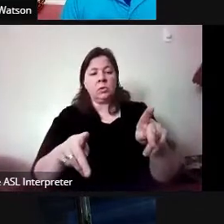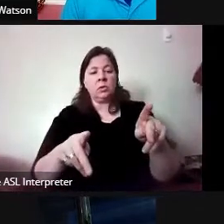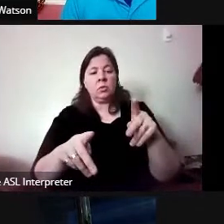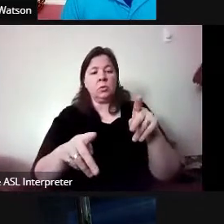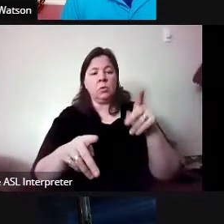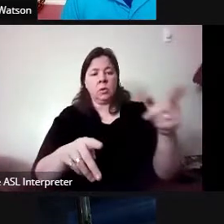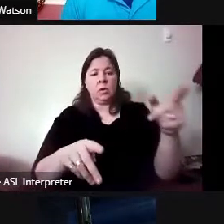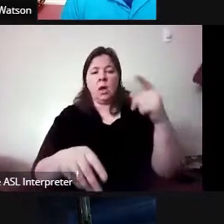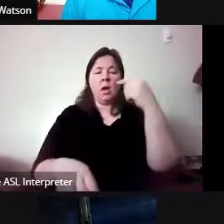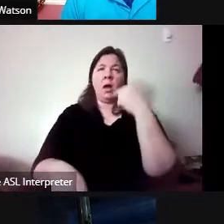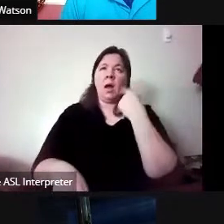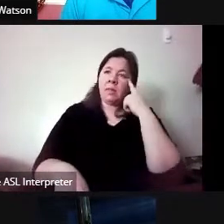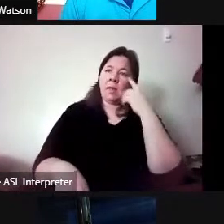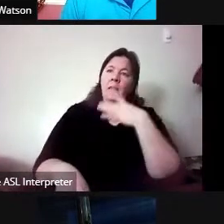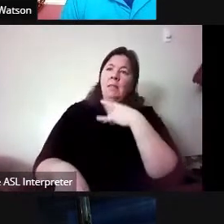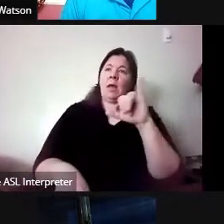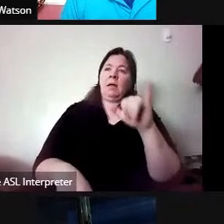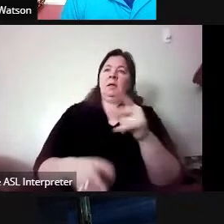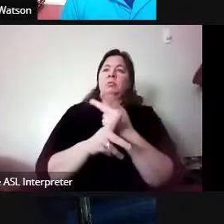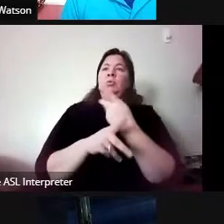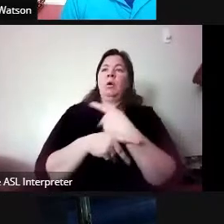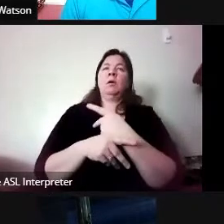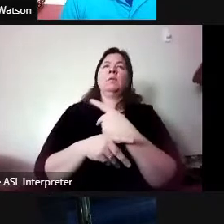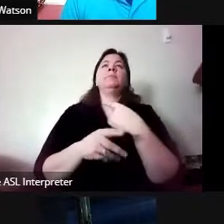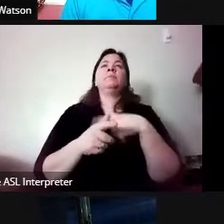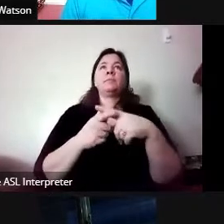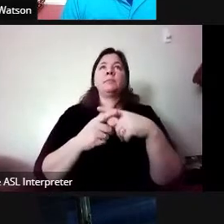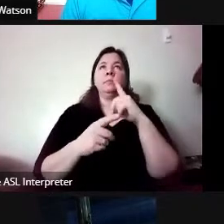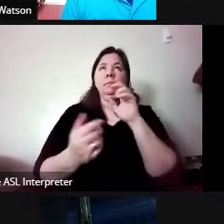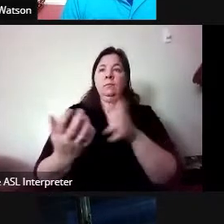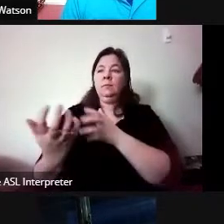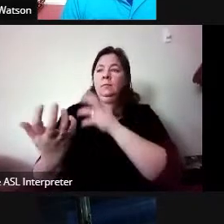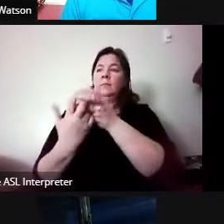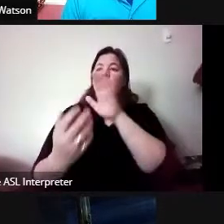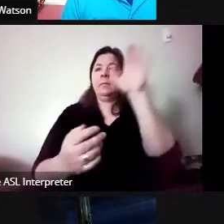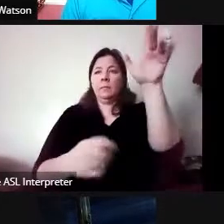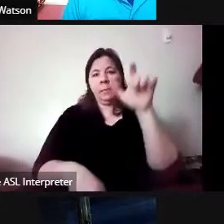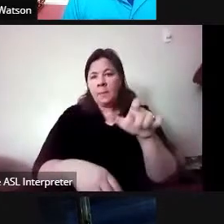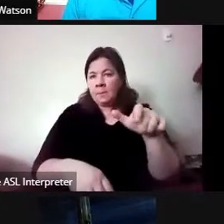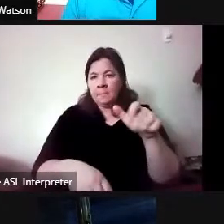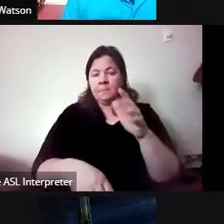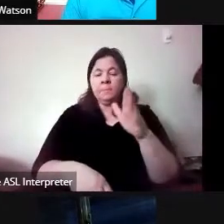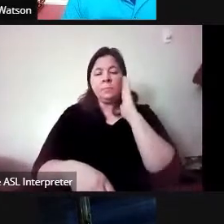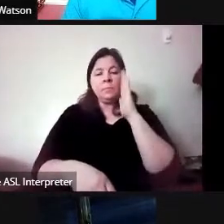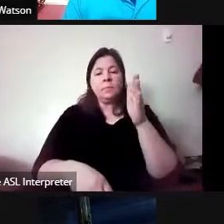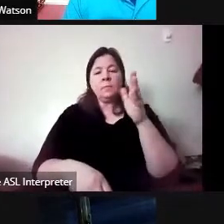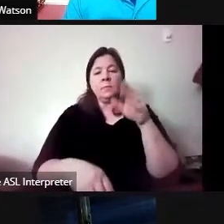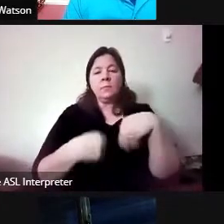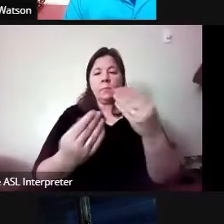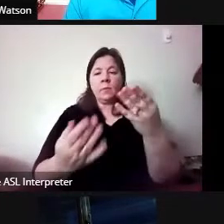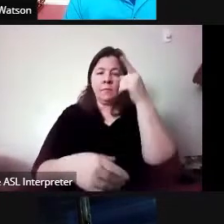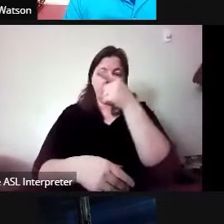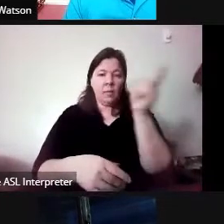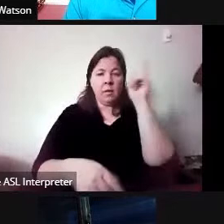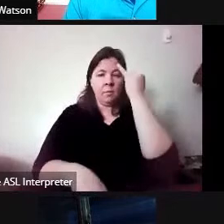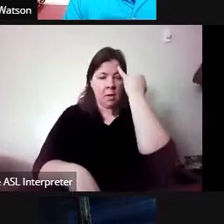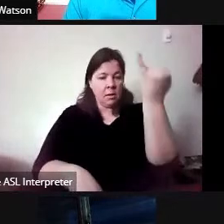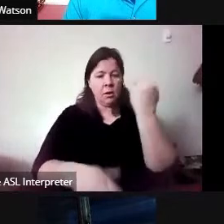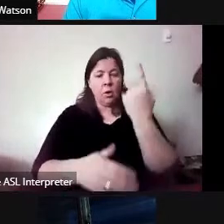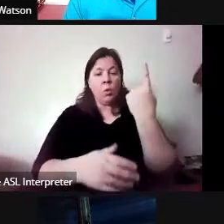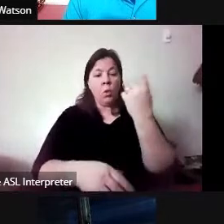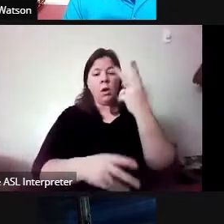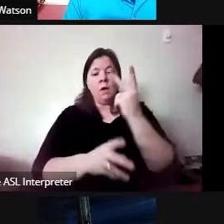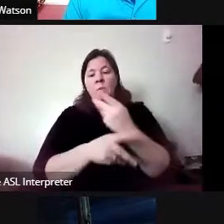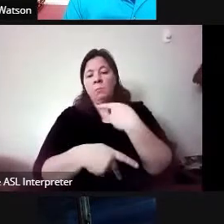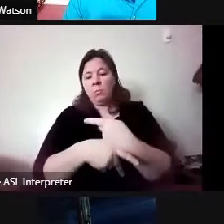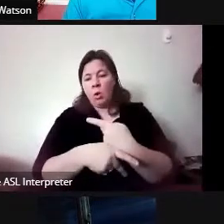I think they like this product, and it will suit their needs and what have you, to give them an idea of one of the products that Onpassive